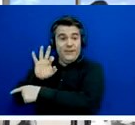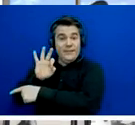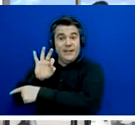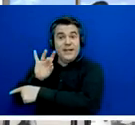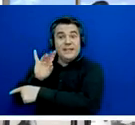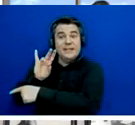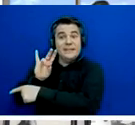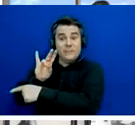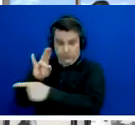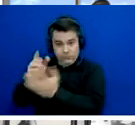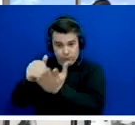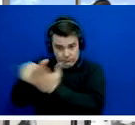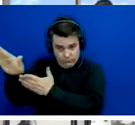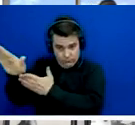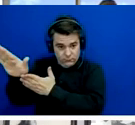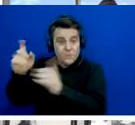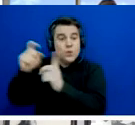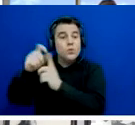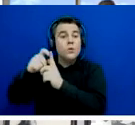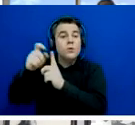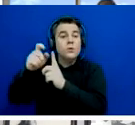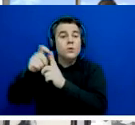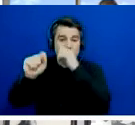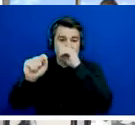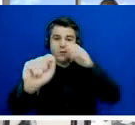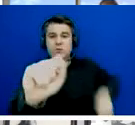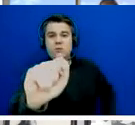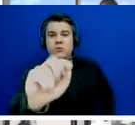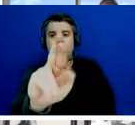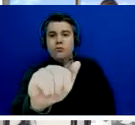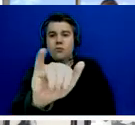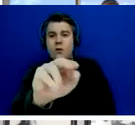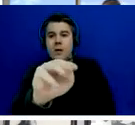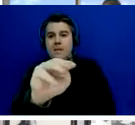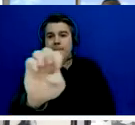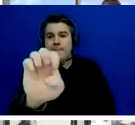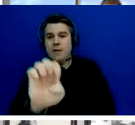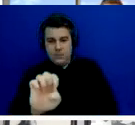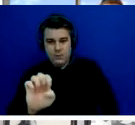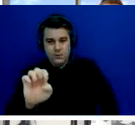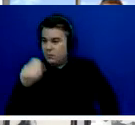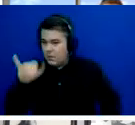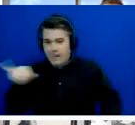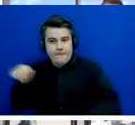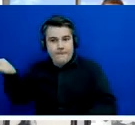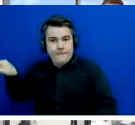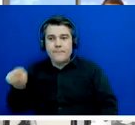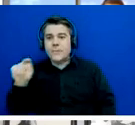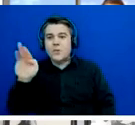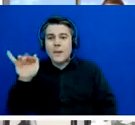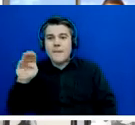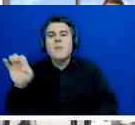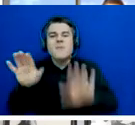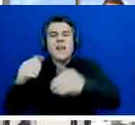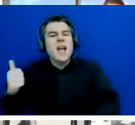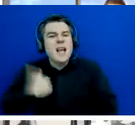753-987 and text the word, one word, train me, TRAINME. And I know we have a lot of friends in Canada on the call as well. So